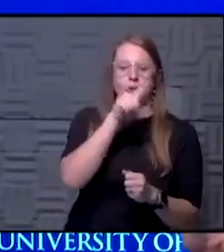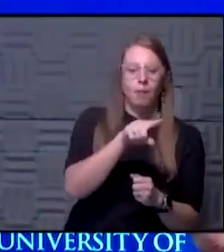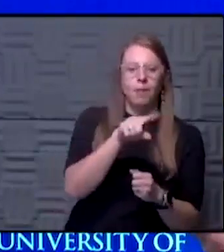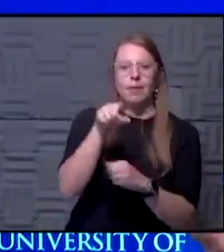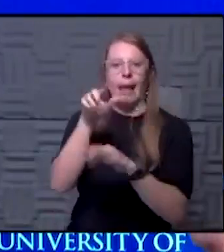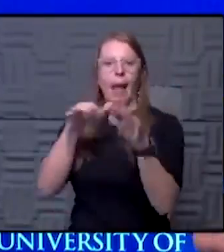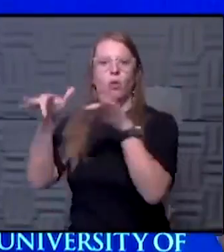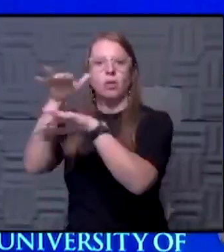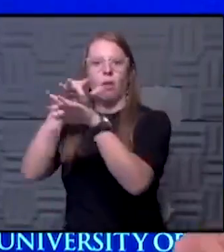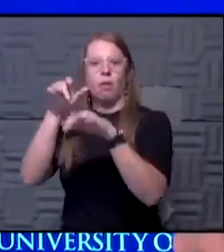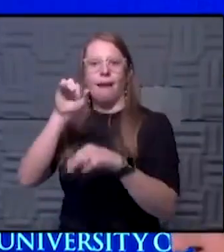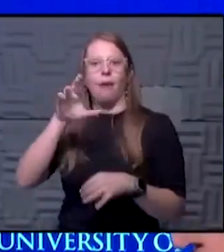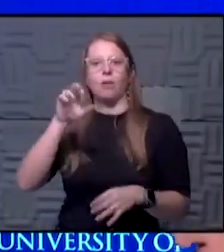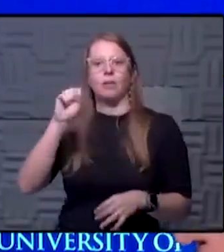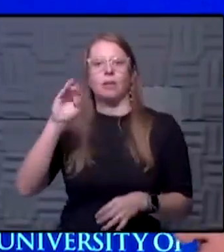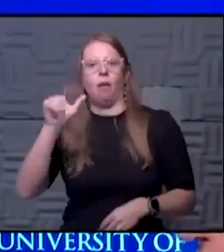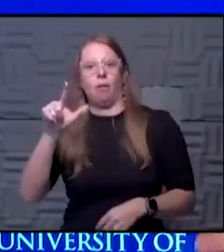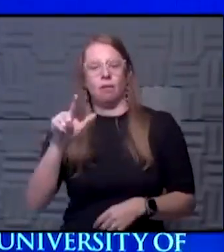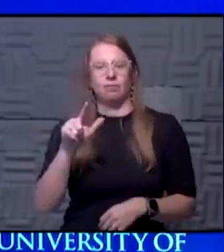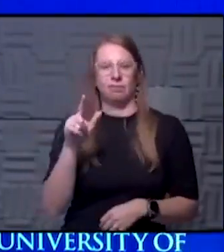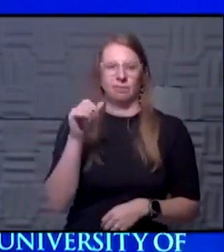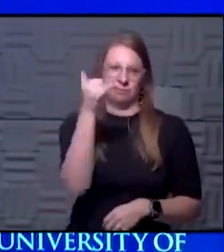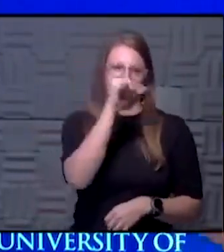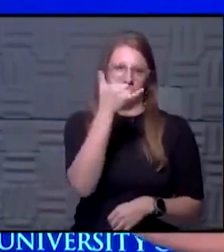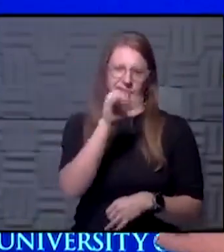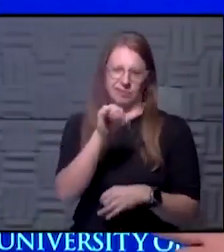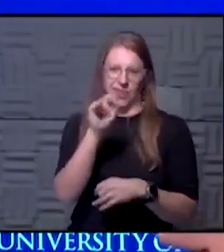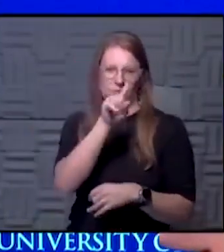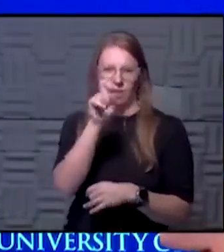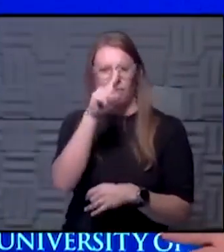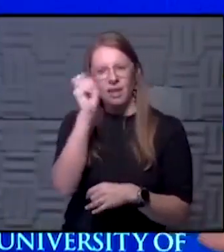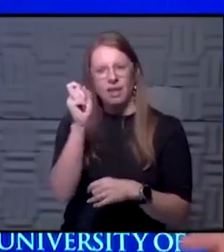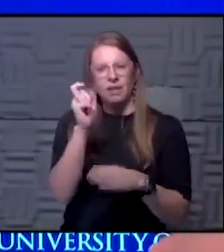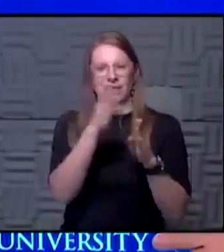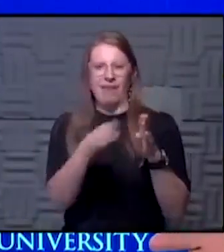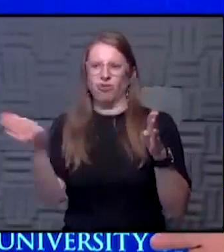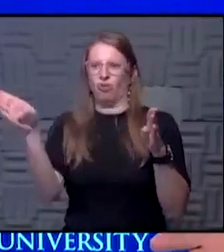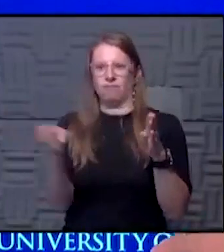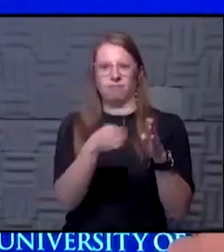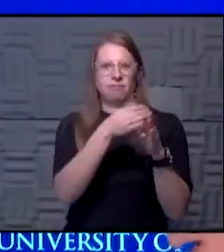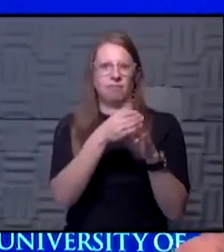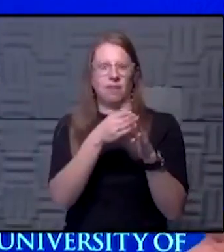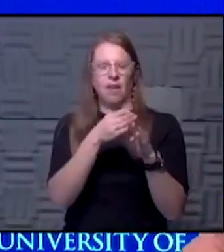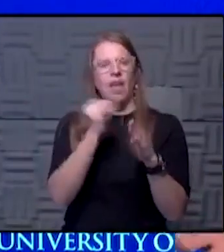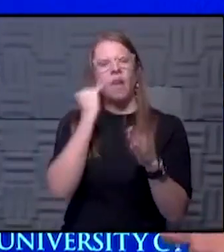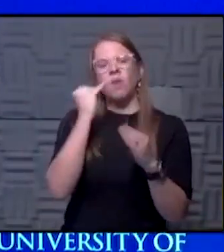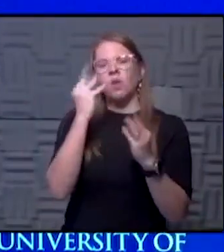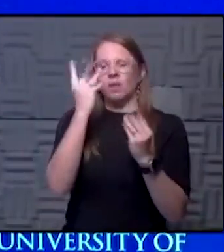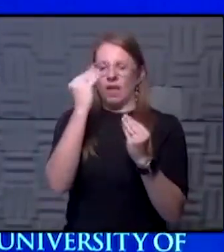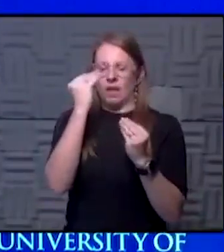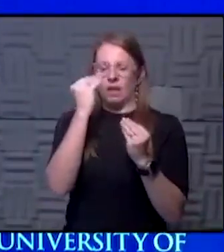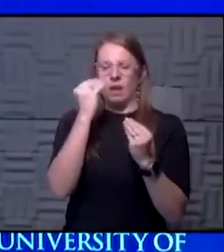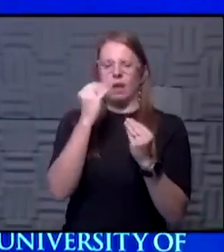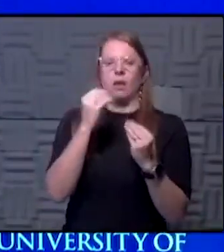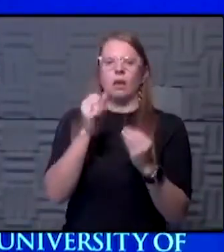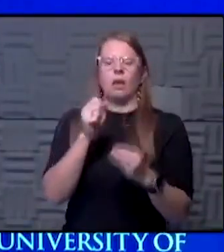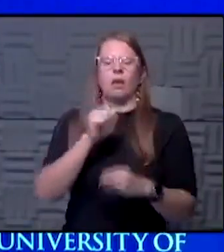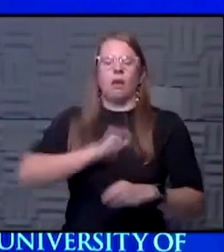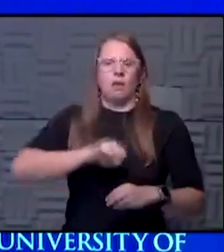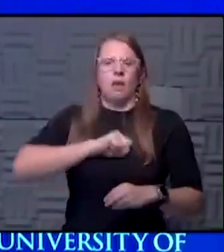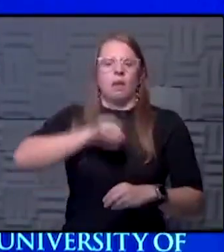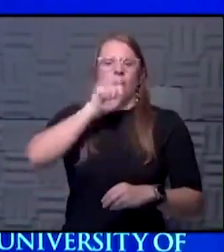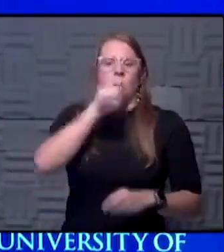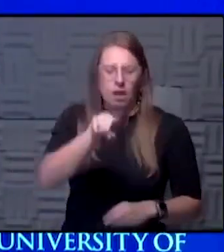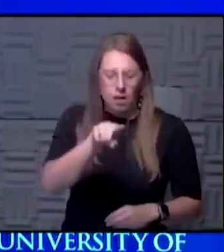a goofy question, because the reality is that it's a spectrum, right? If you think about it, when you cough out different things, you breathe out